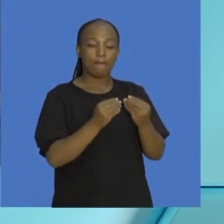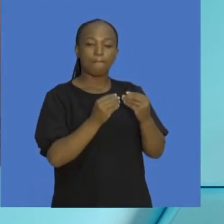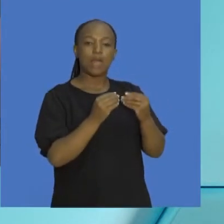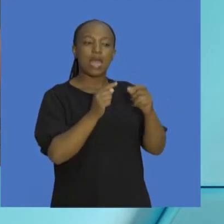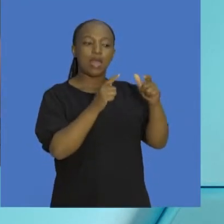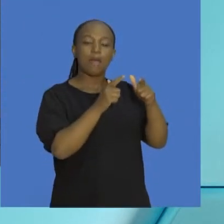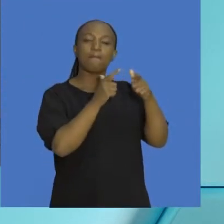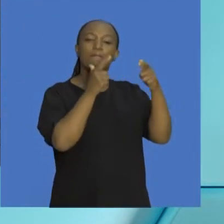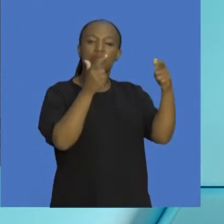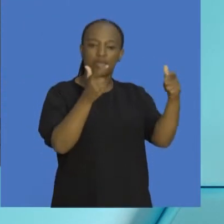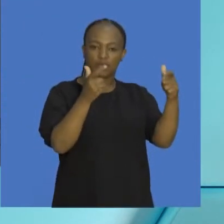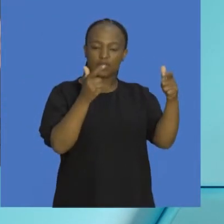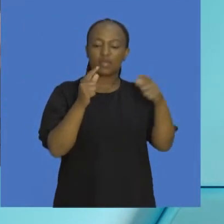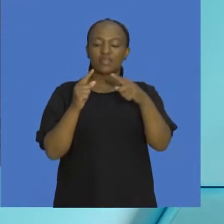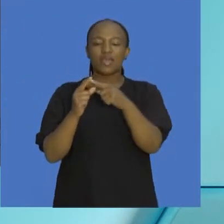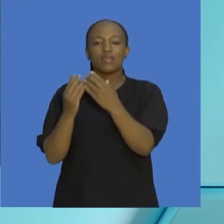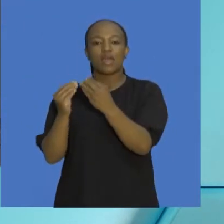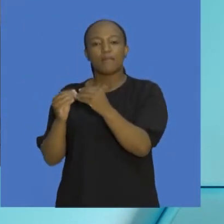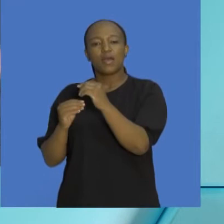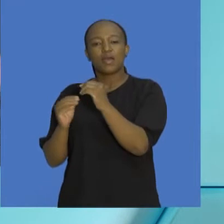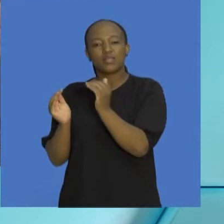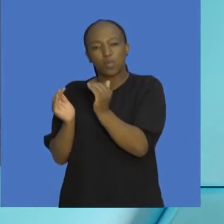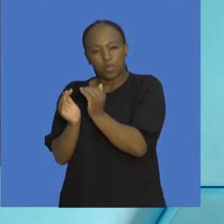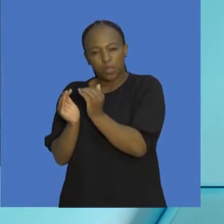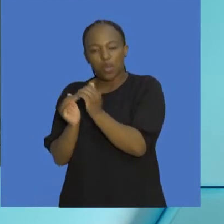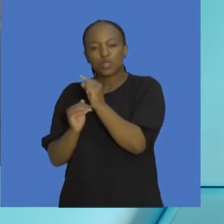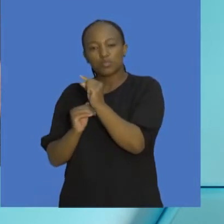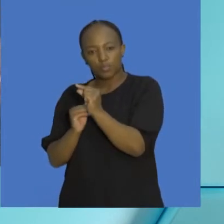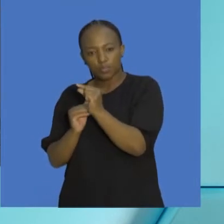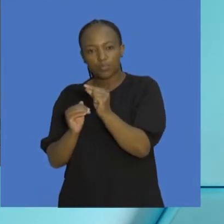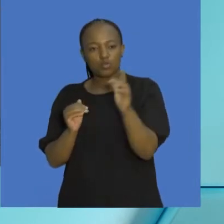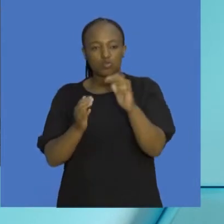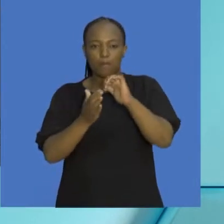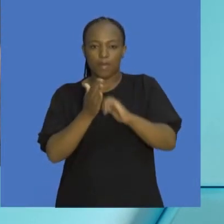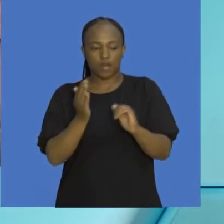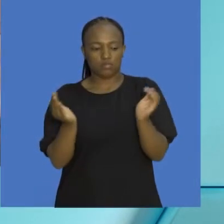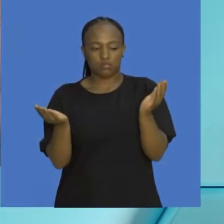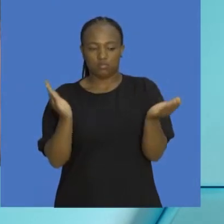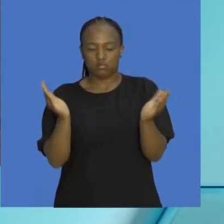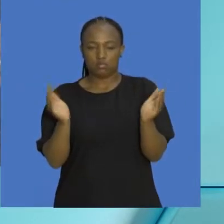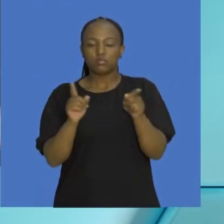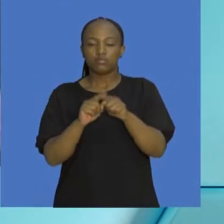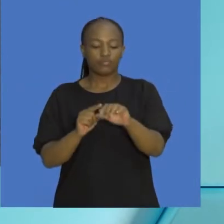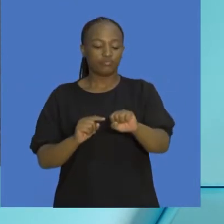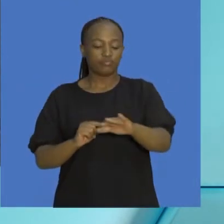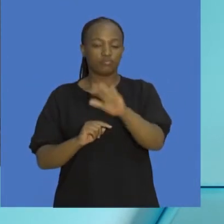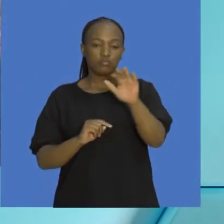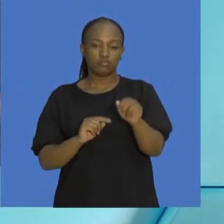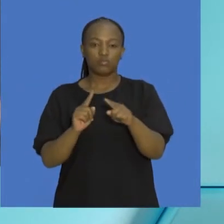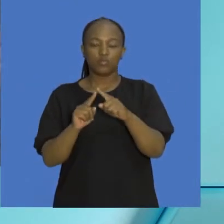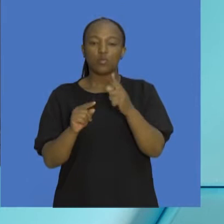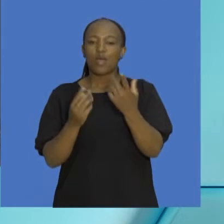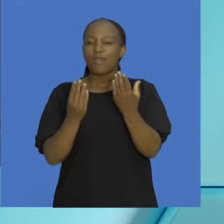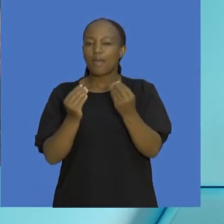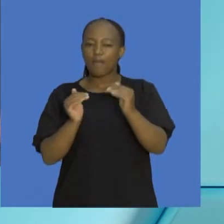value minus the smaller, there's a gap between the two. Okay? So in South Africa, we'll look at,